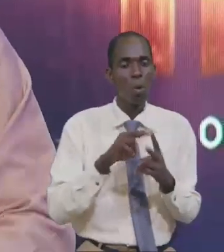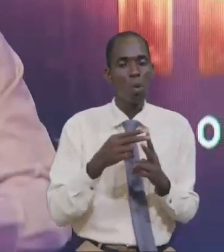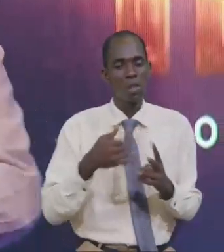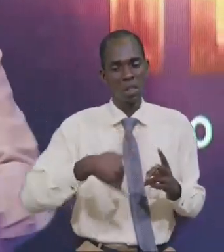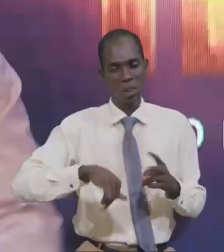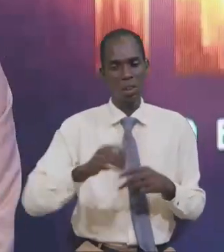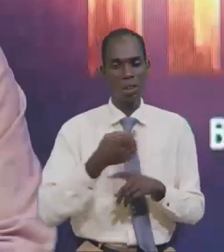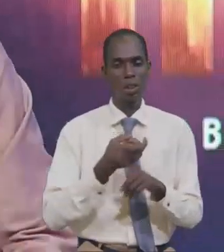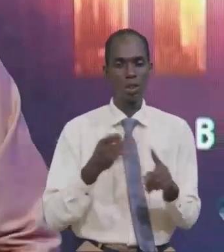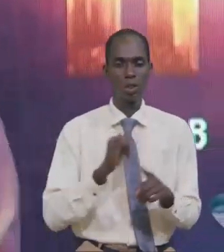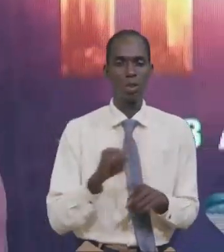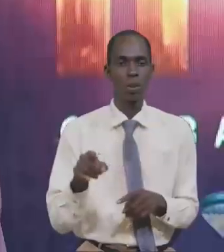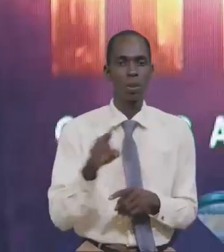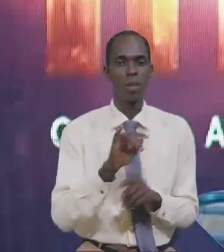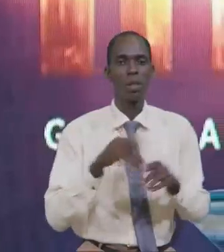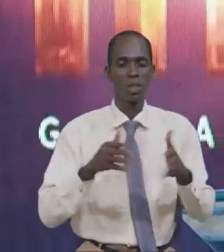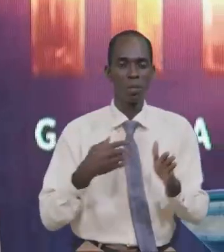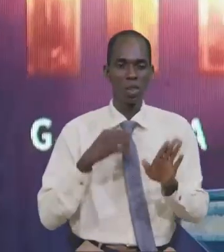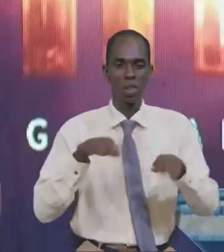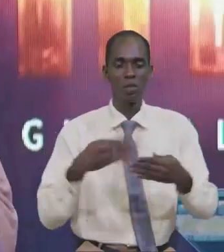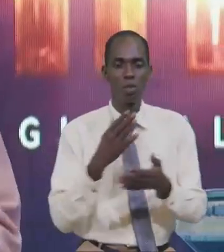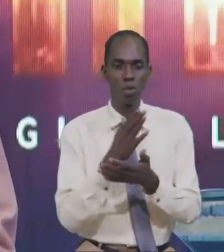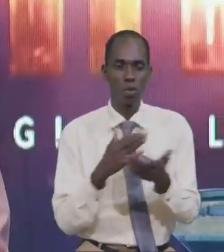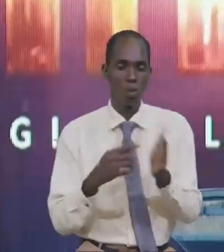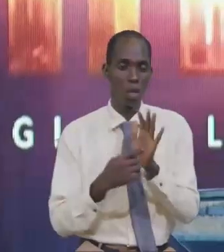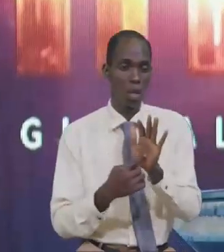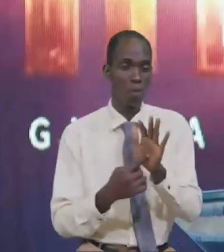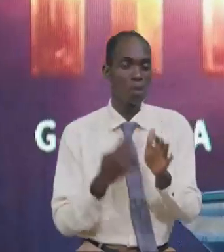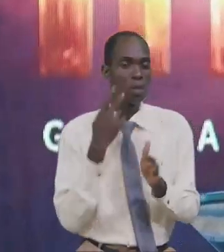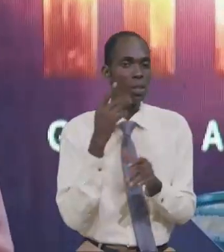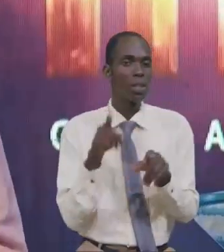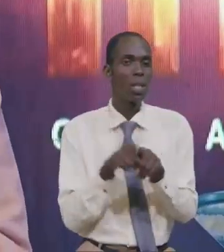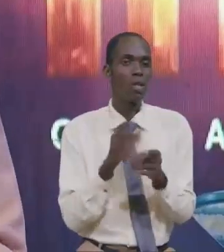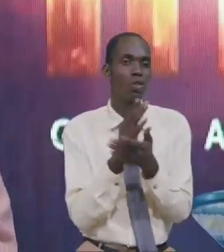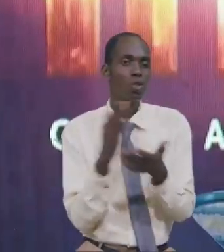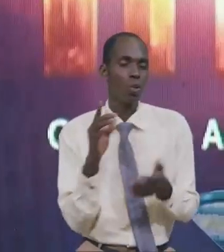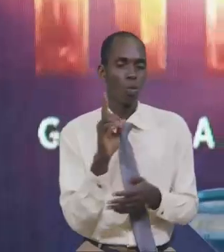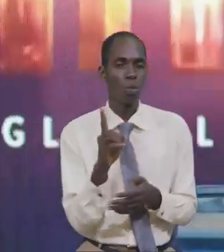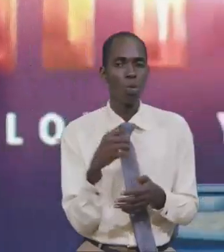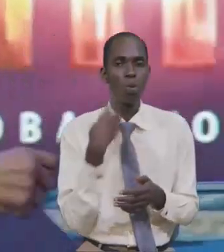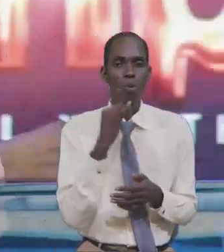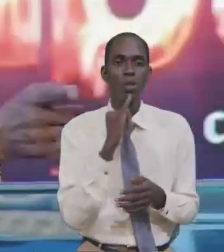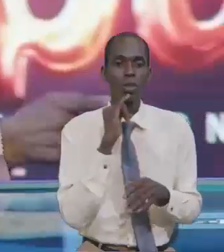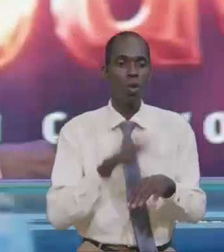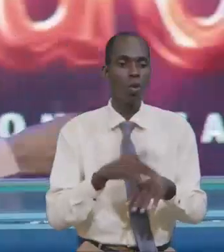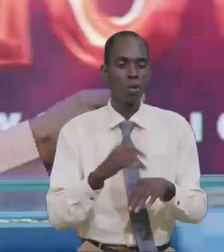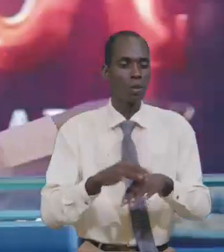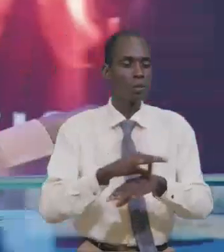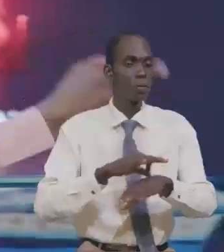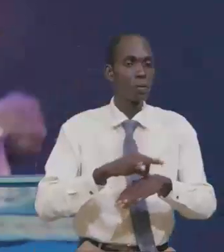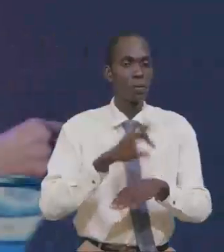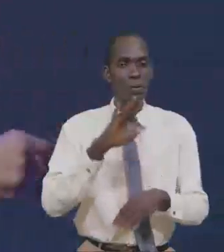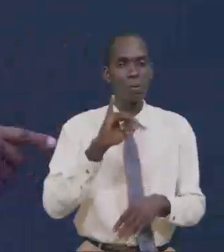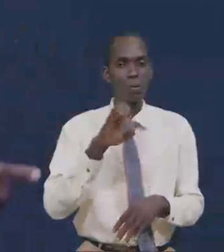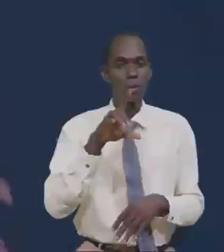field and was beaten by a snake, and because he was beaten by a snake, he was running